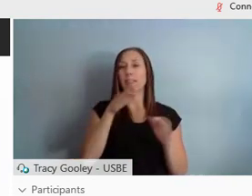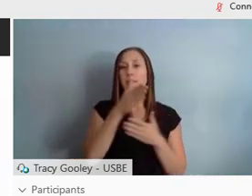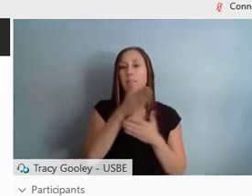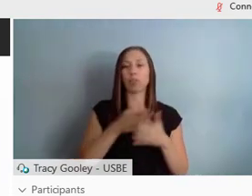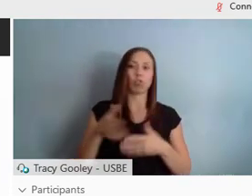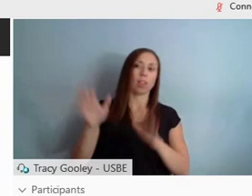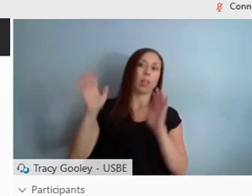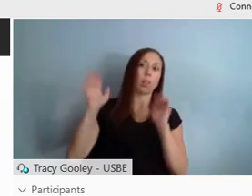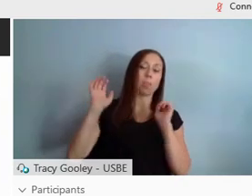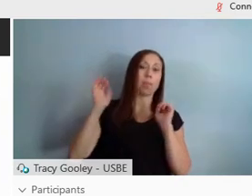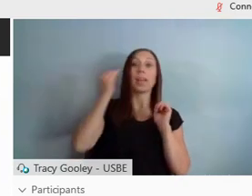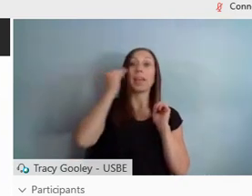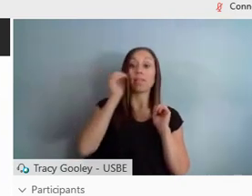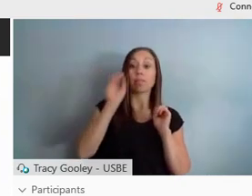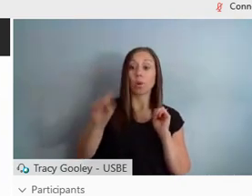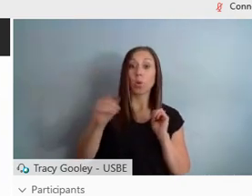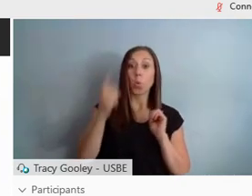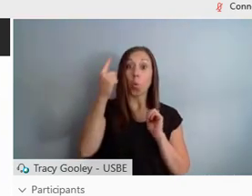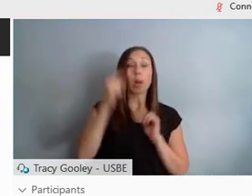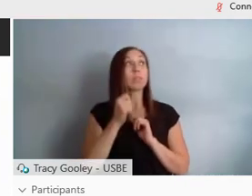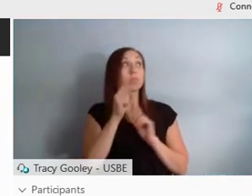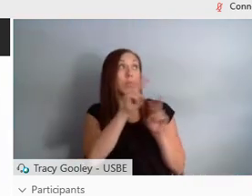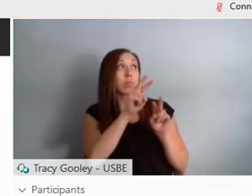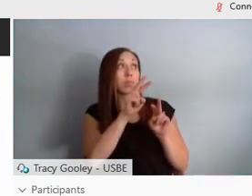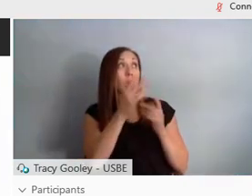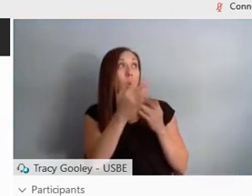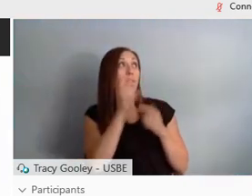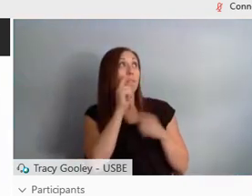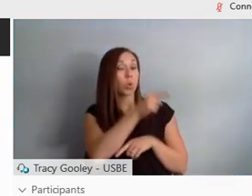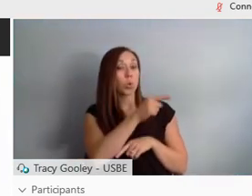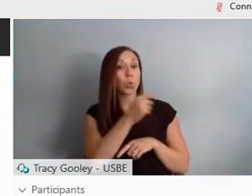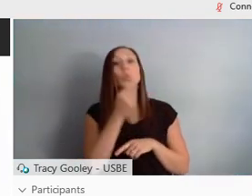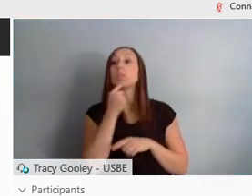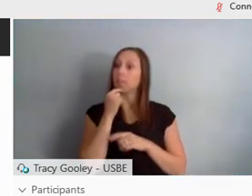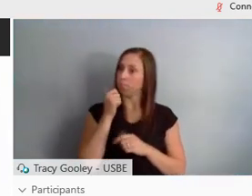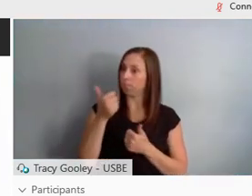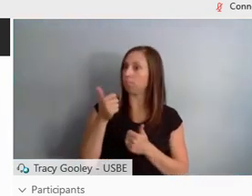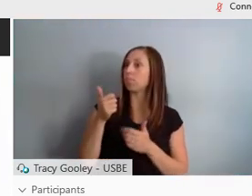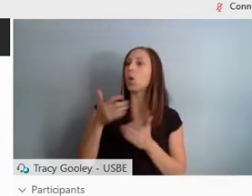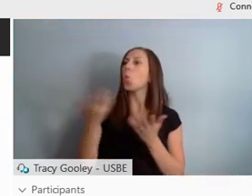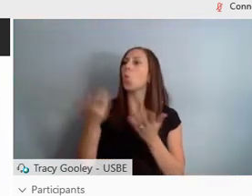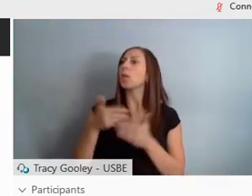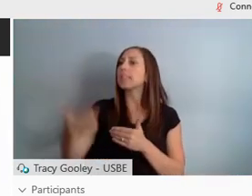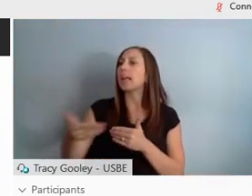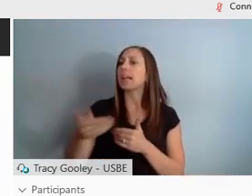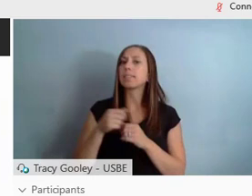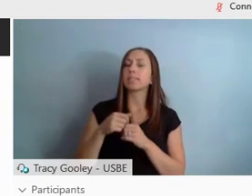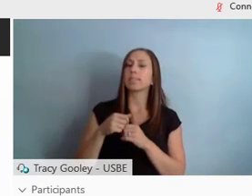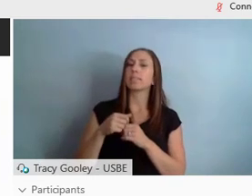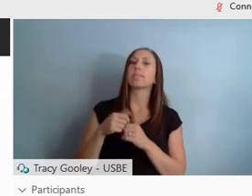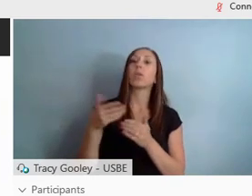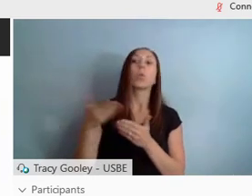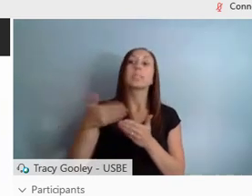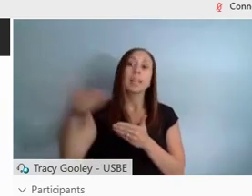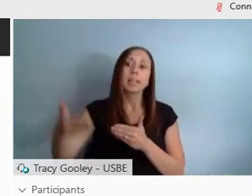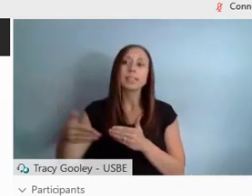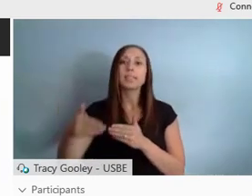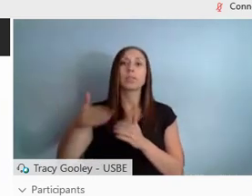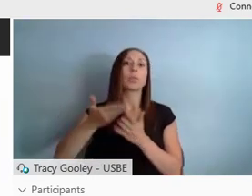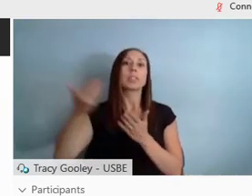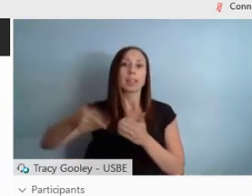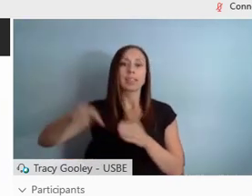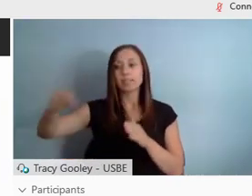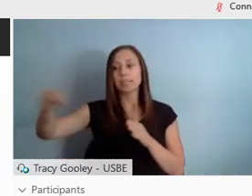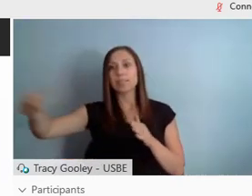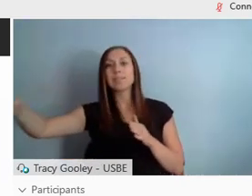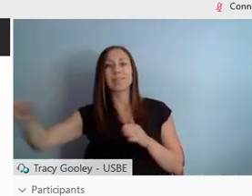them go. But if they place the next one and pause and wait for your directions, then you say, show me what comes after that, continuing to point to the end